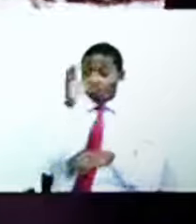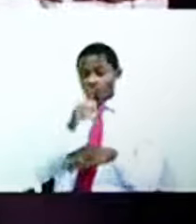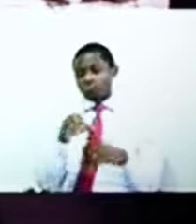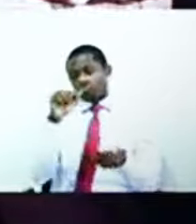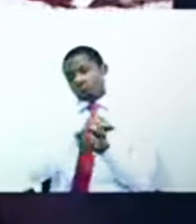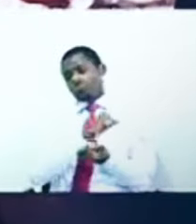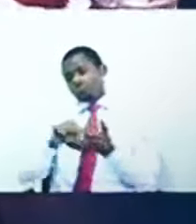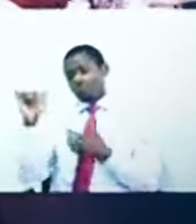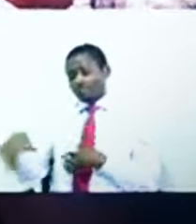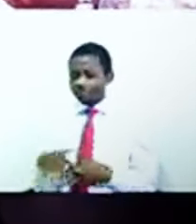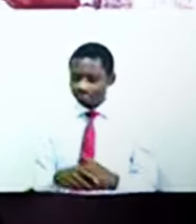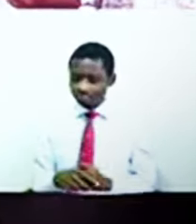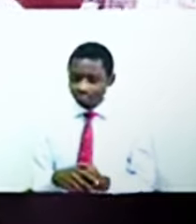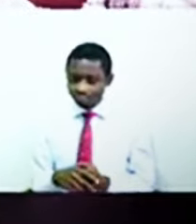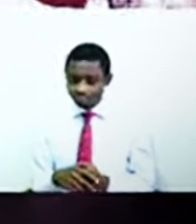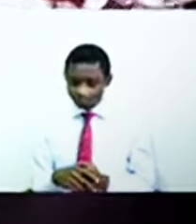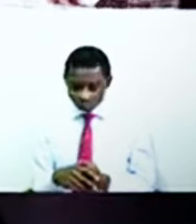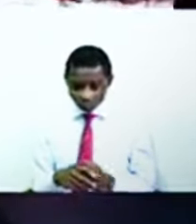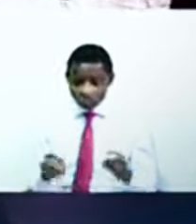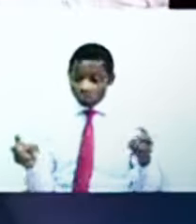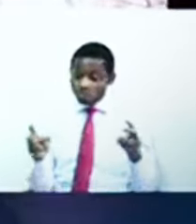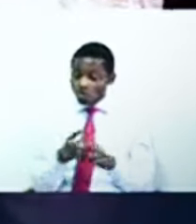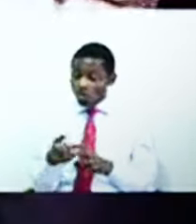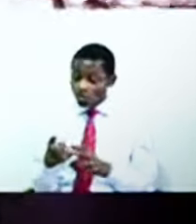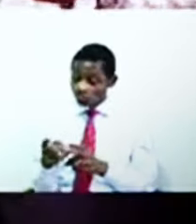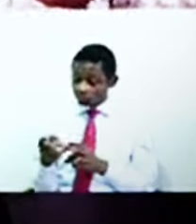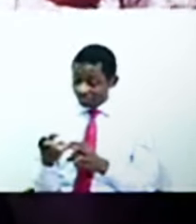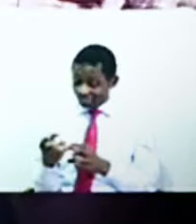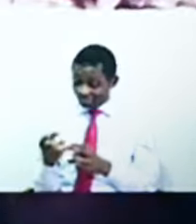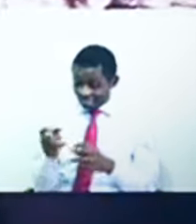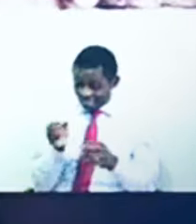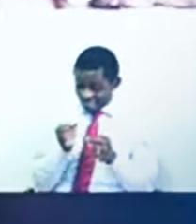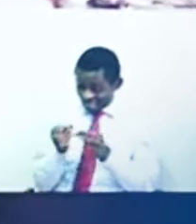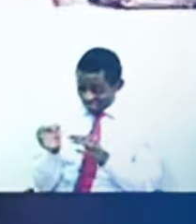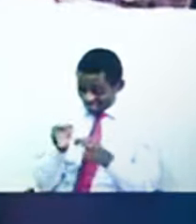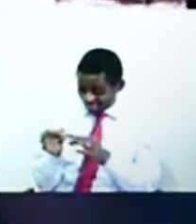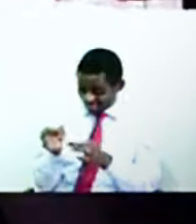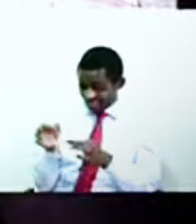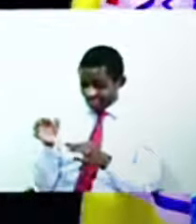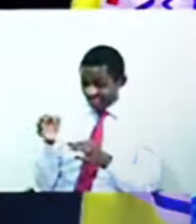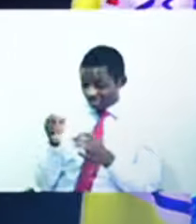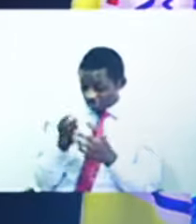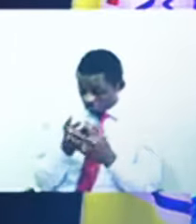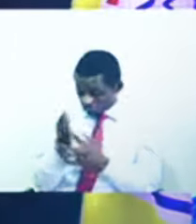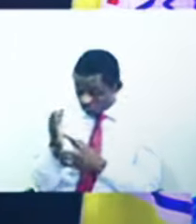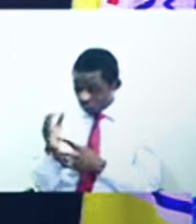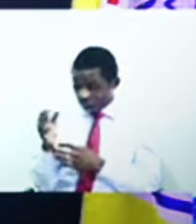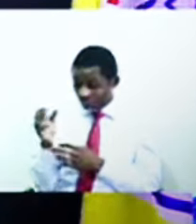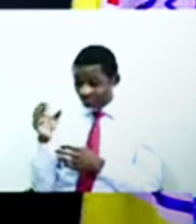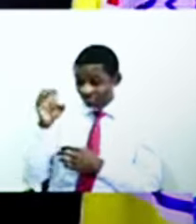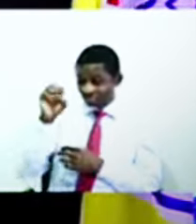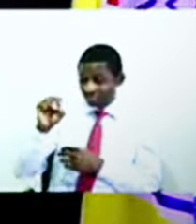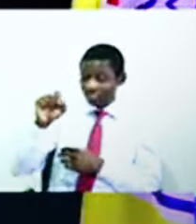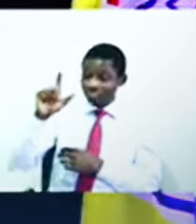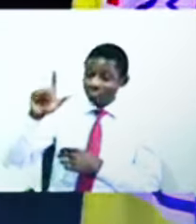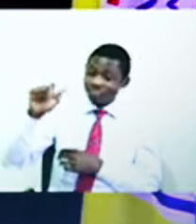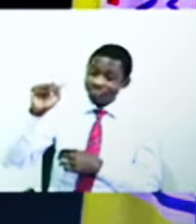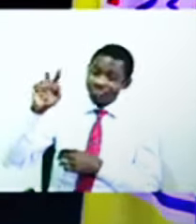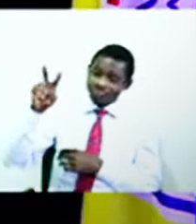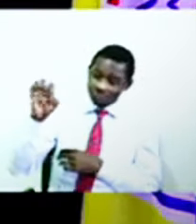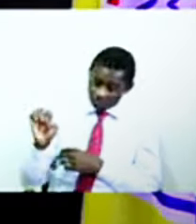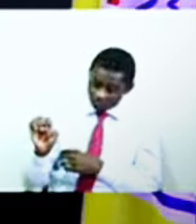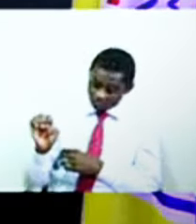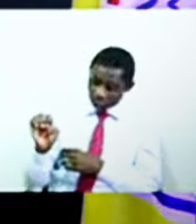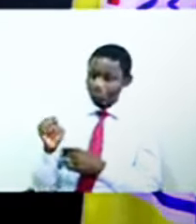Now going back to slavery, we said that two things can just keep the slave